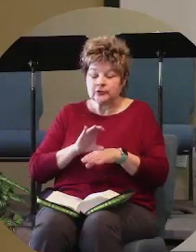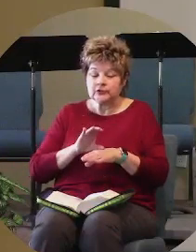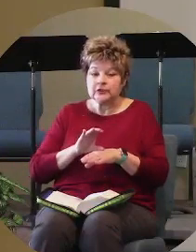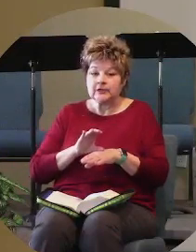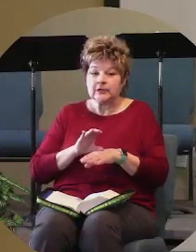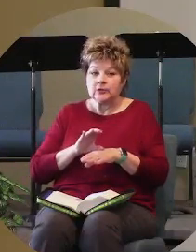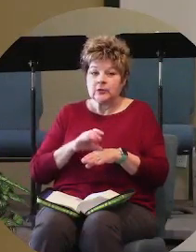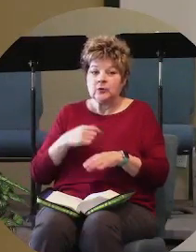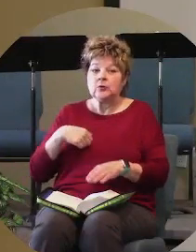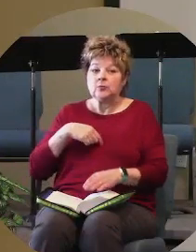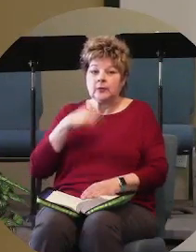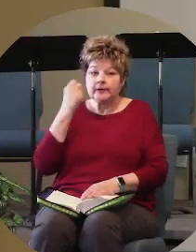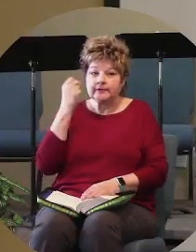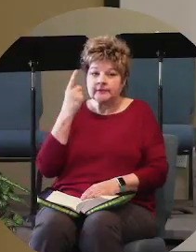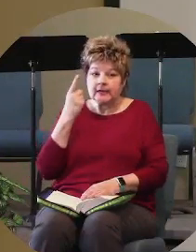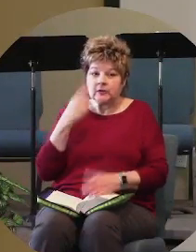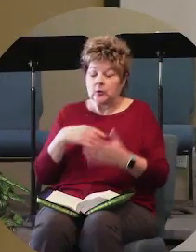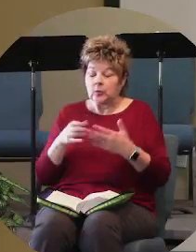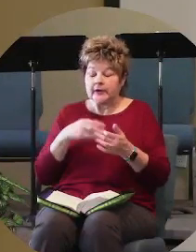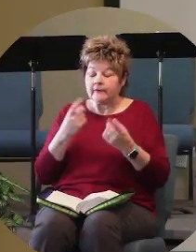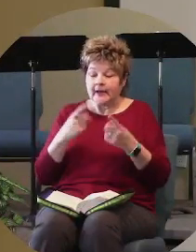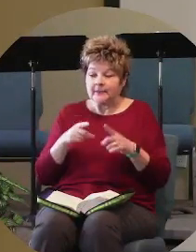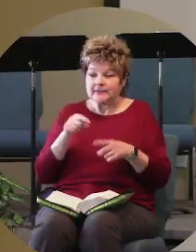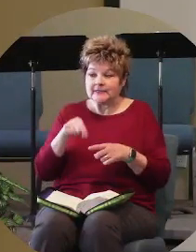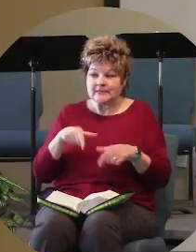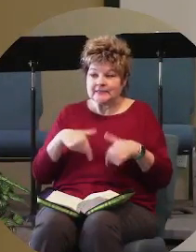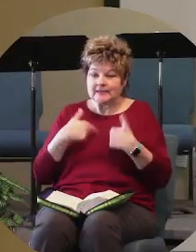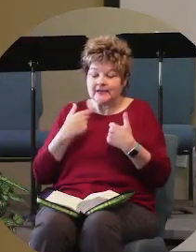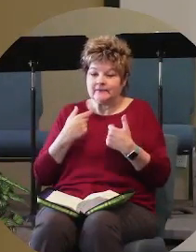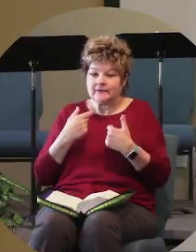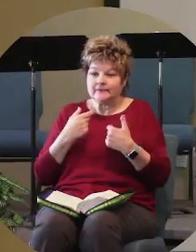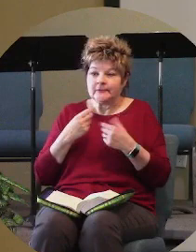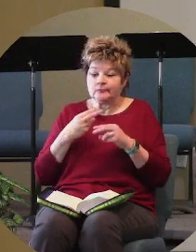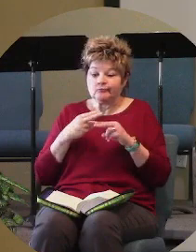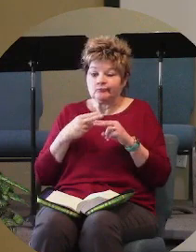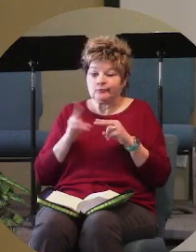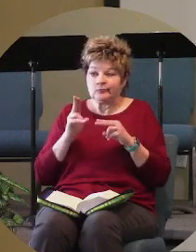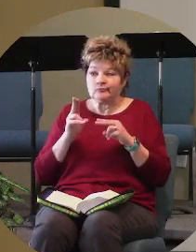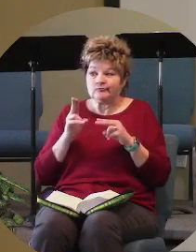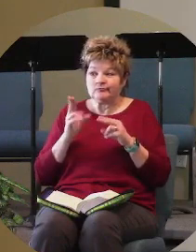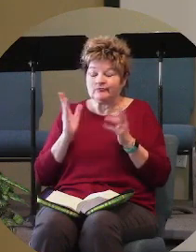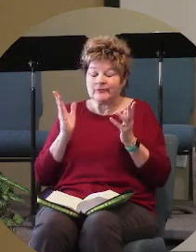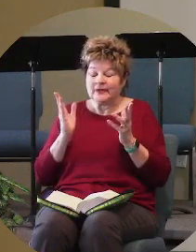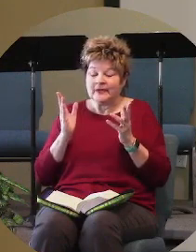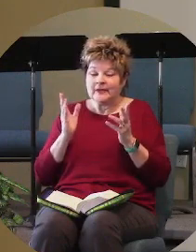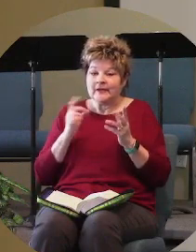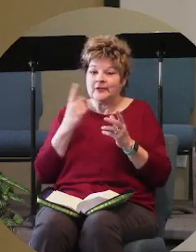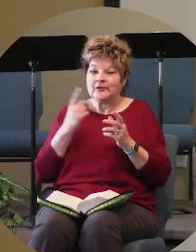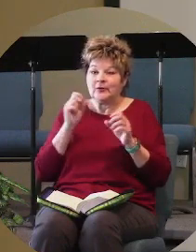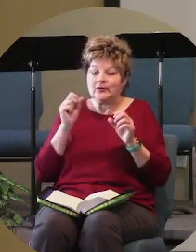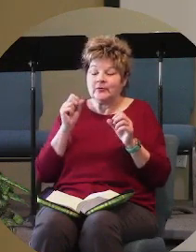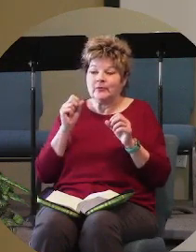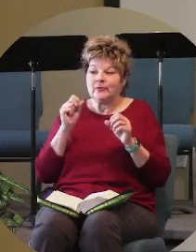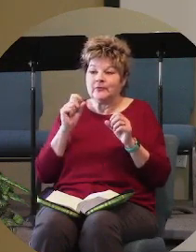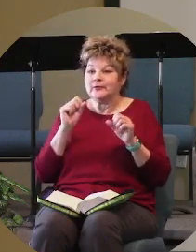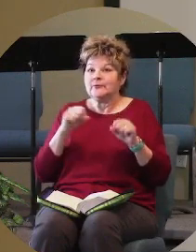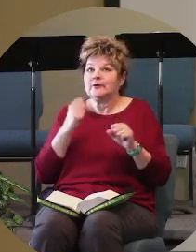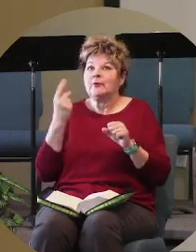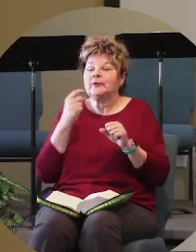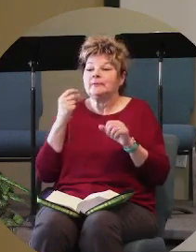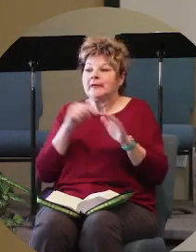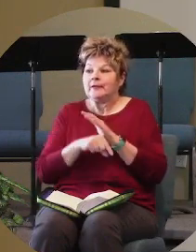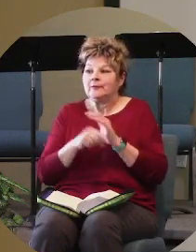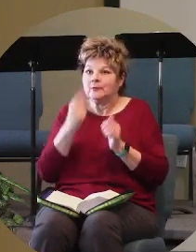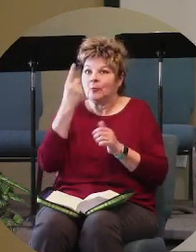realize that whatever happens in this life is only temporary. You know, you can only be killed once.